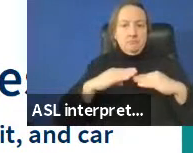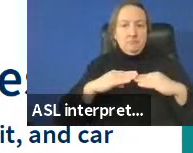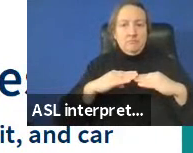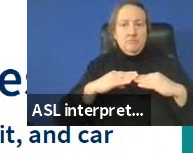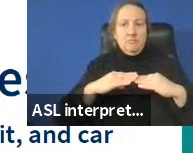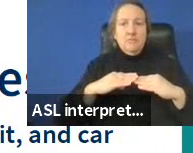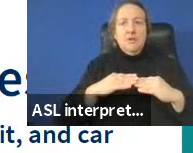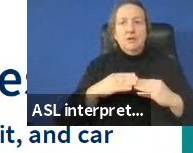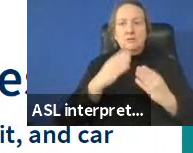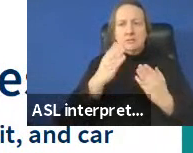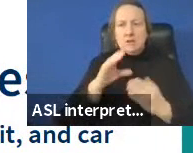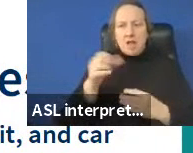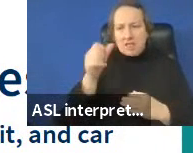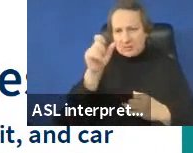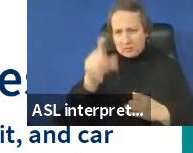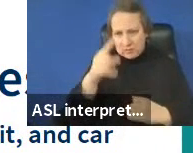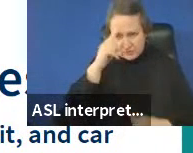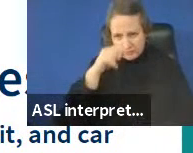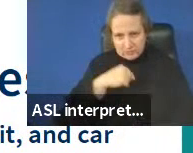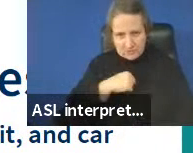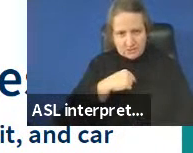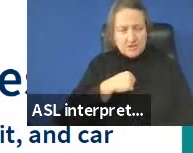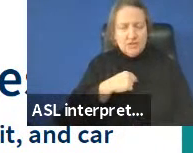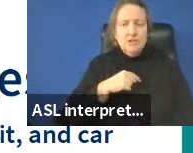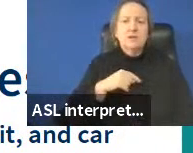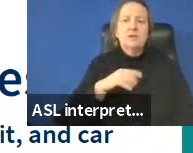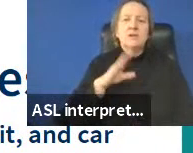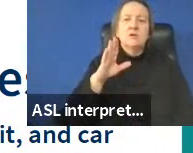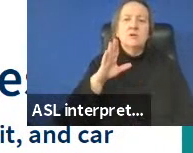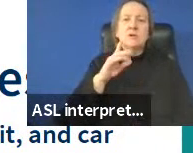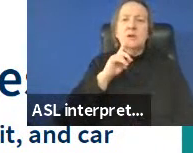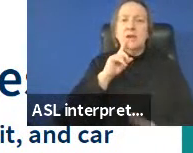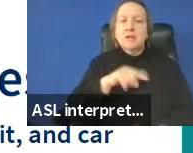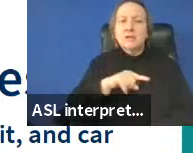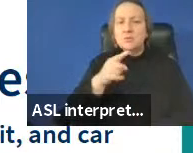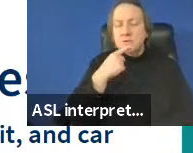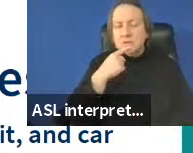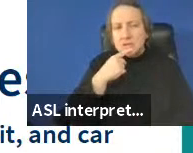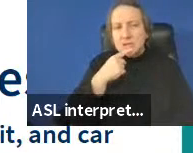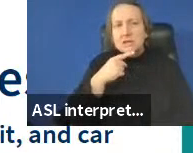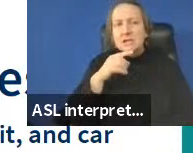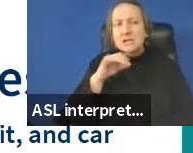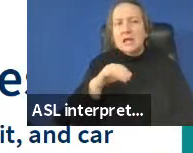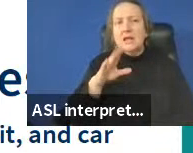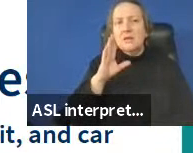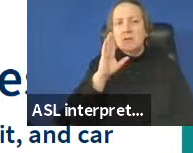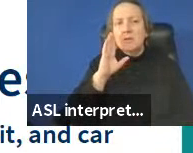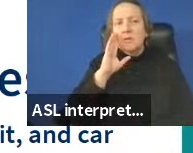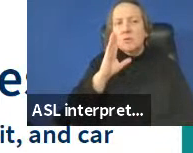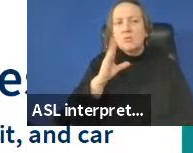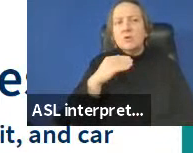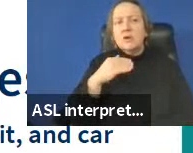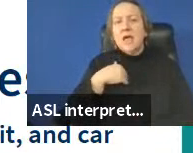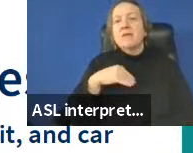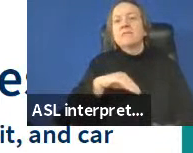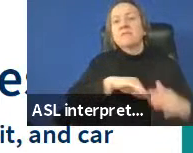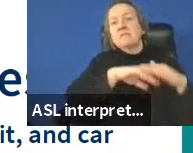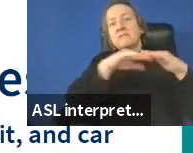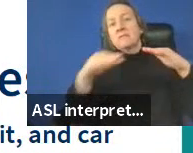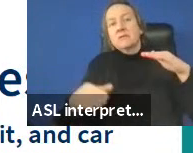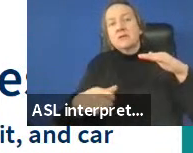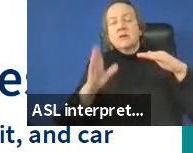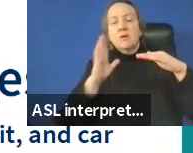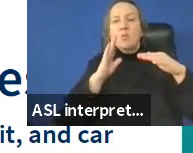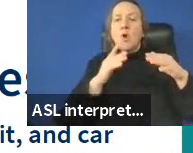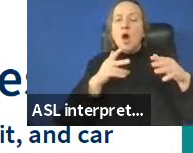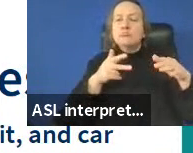raised another question in my mind. Your answer, you said that this would have a clearance that was sufficient for